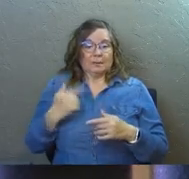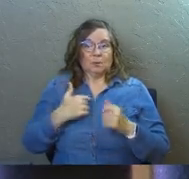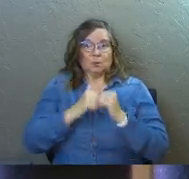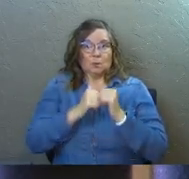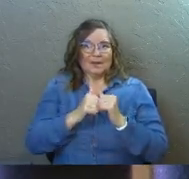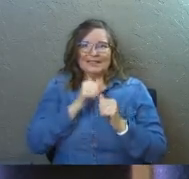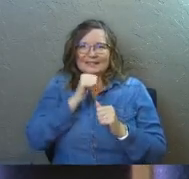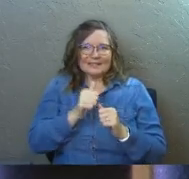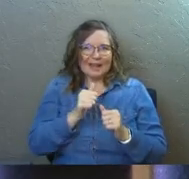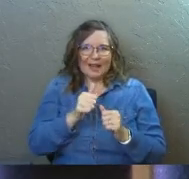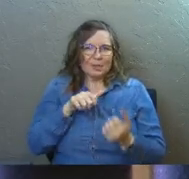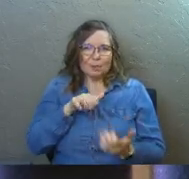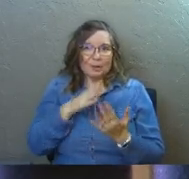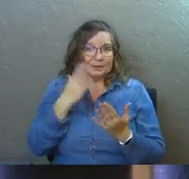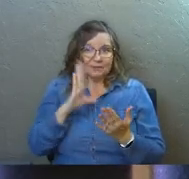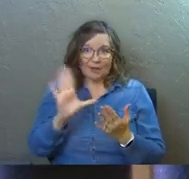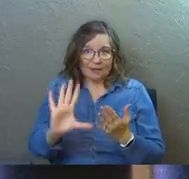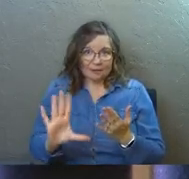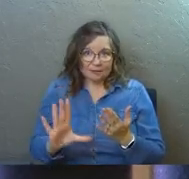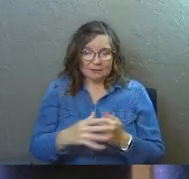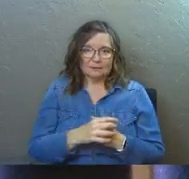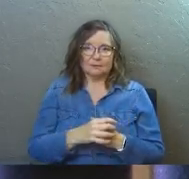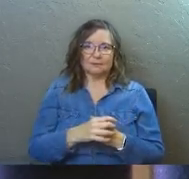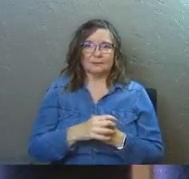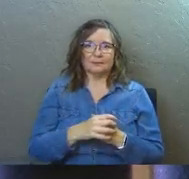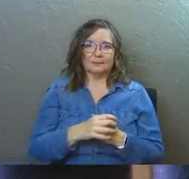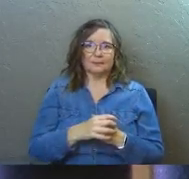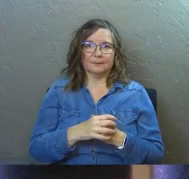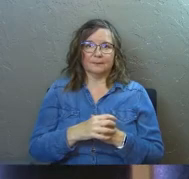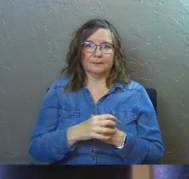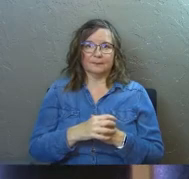something together. That's not the presence of God.